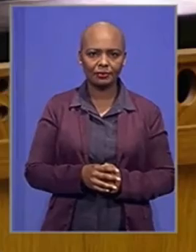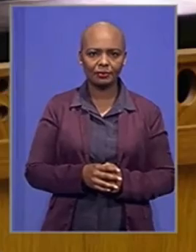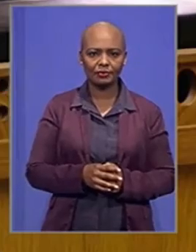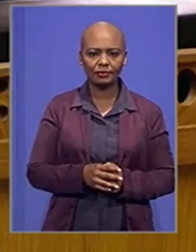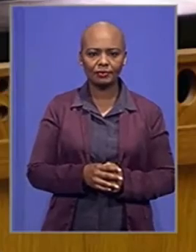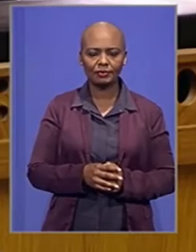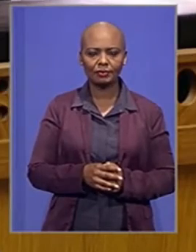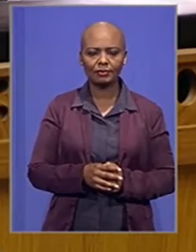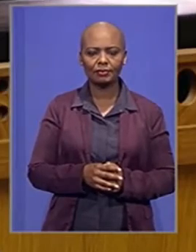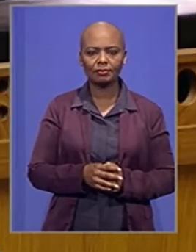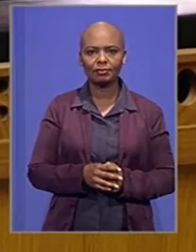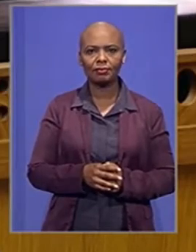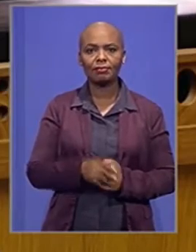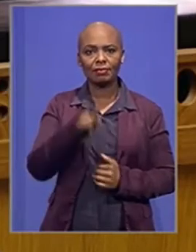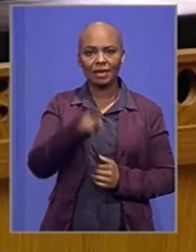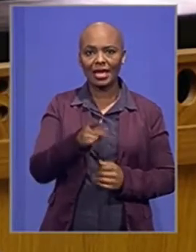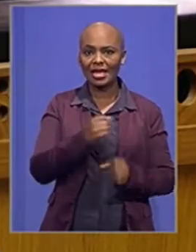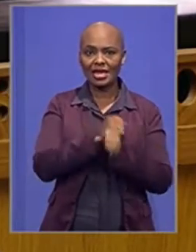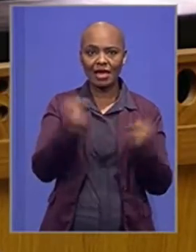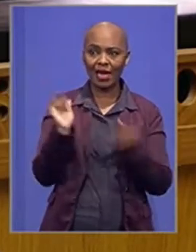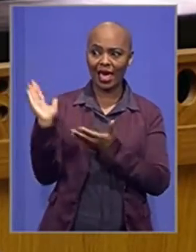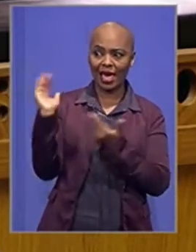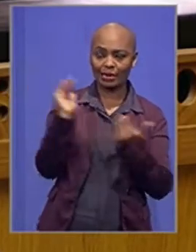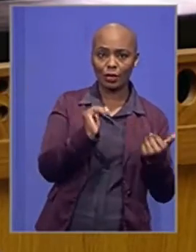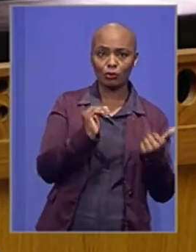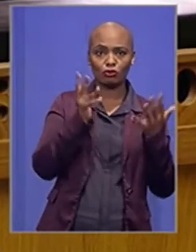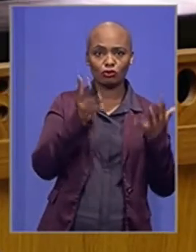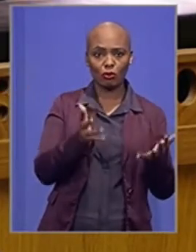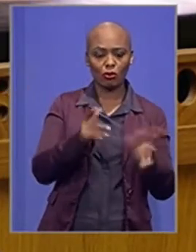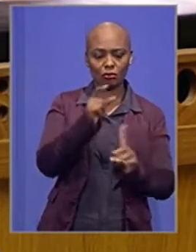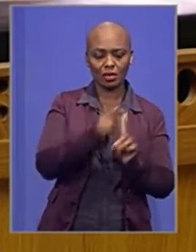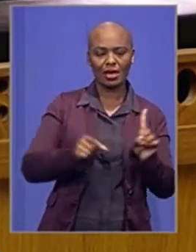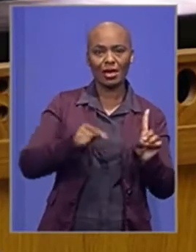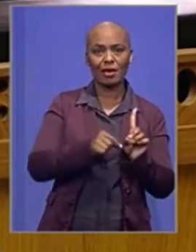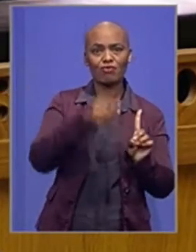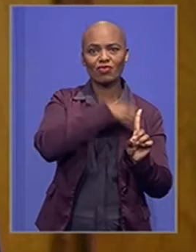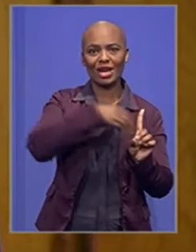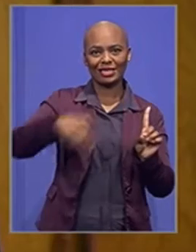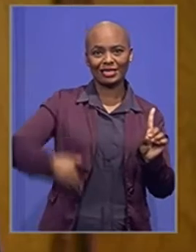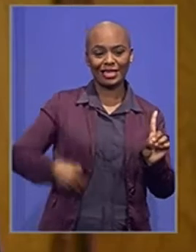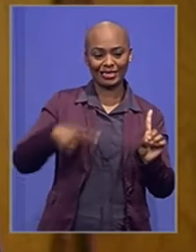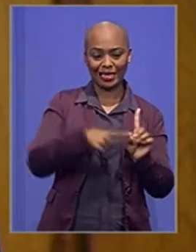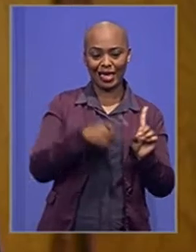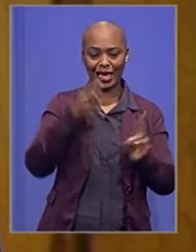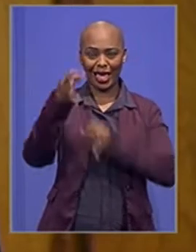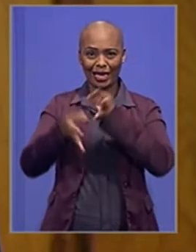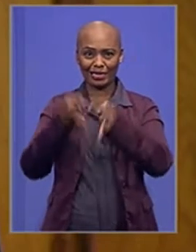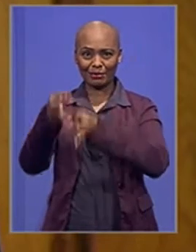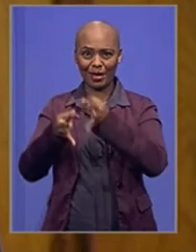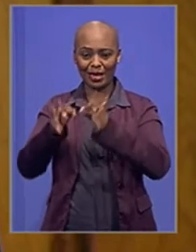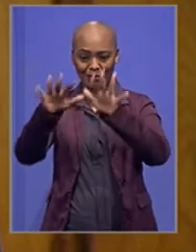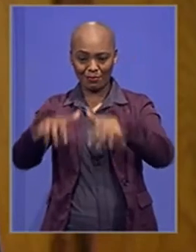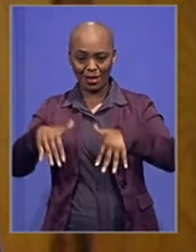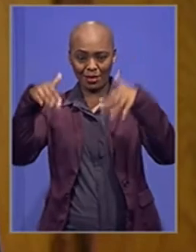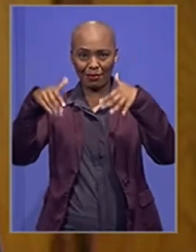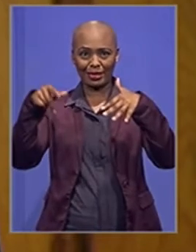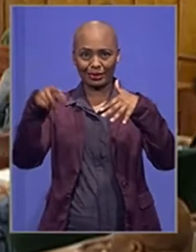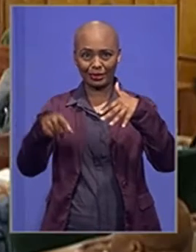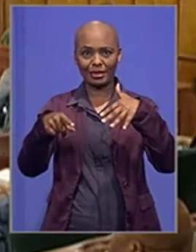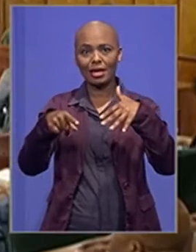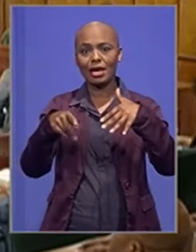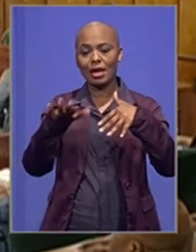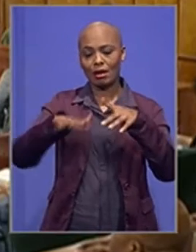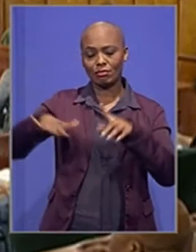E ke paka e neng e sa letelwa, paka e mopresidente a tshwanetseng go ya go tlhalosa kwa komiting ya palamente go